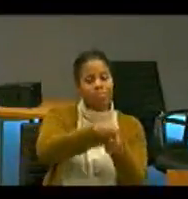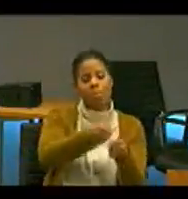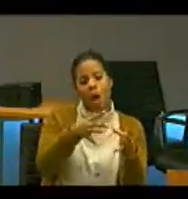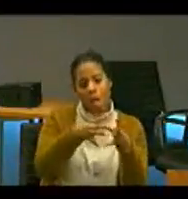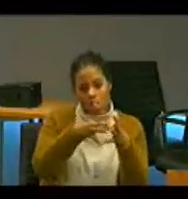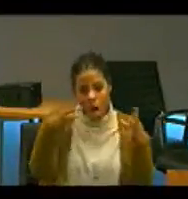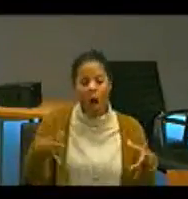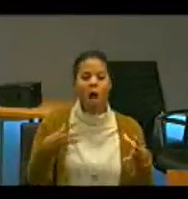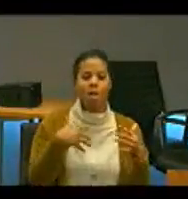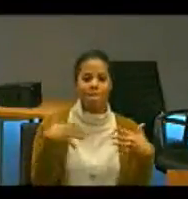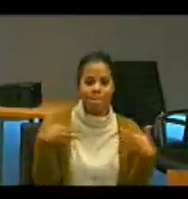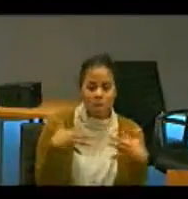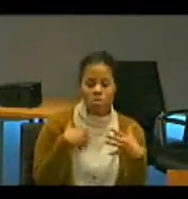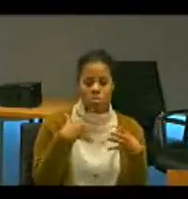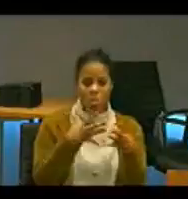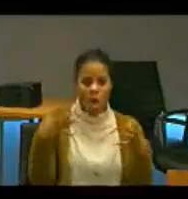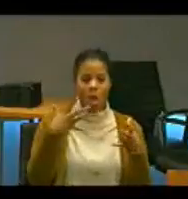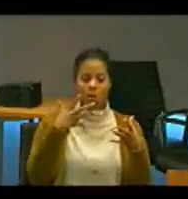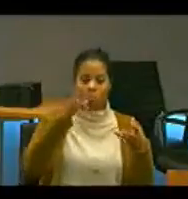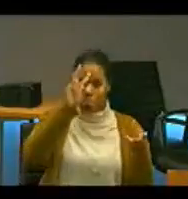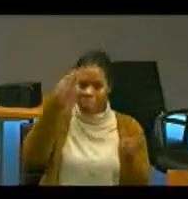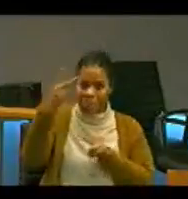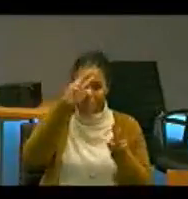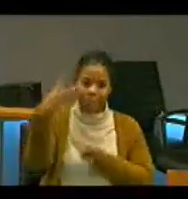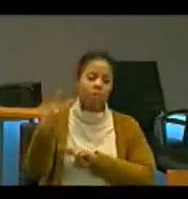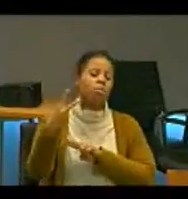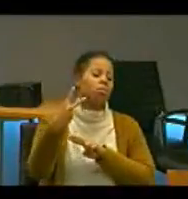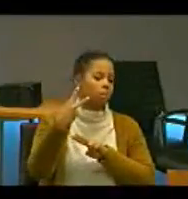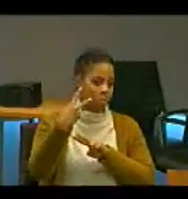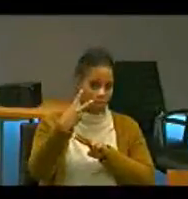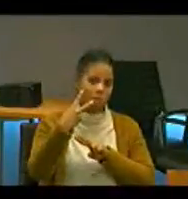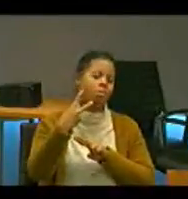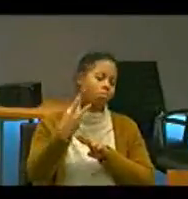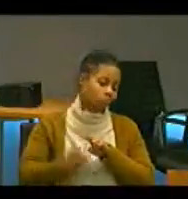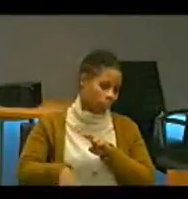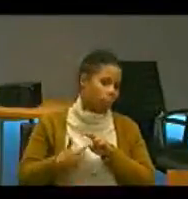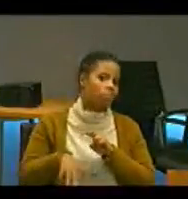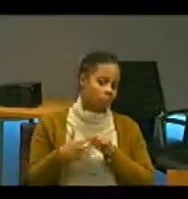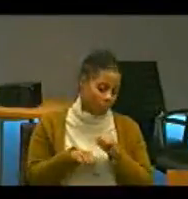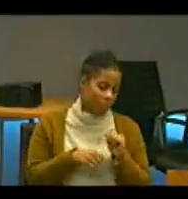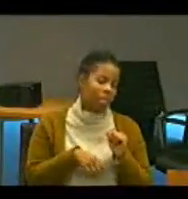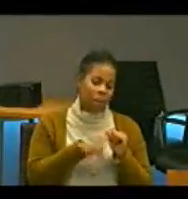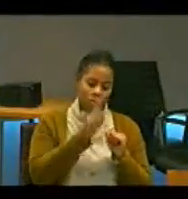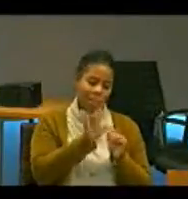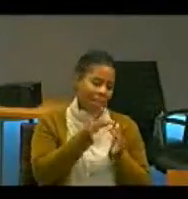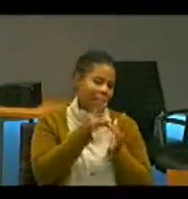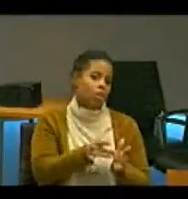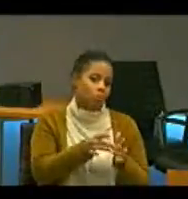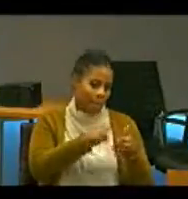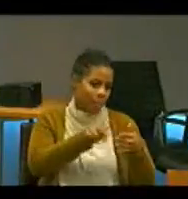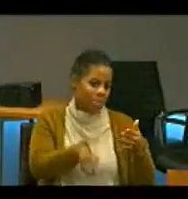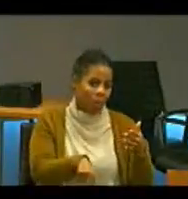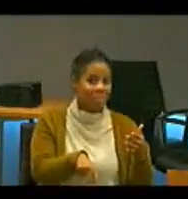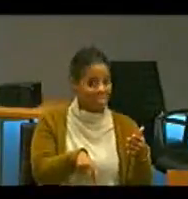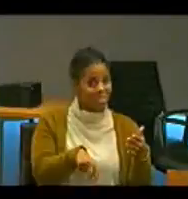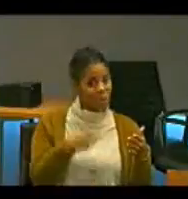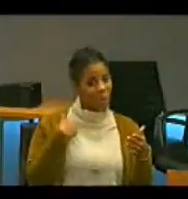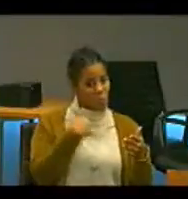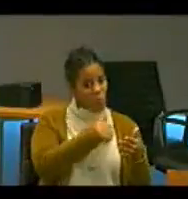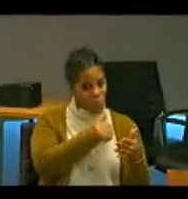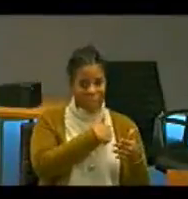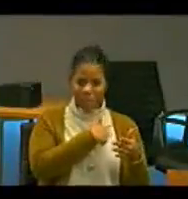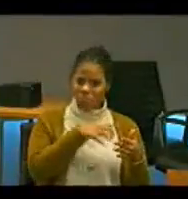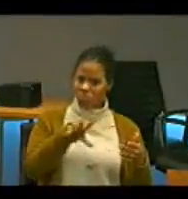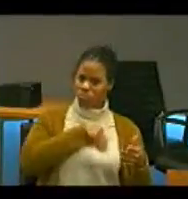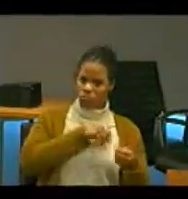fears and misunderstandings, leading to the result that we took a strong stance